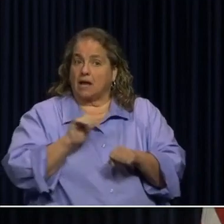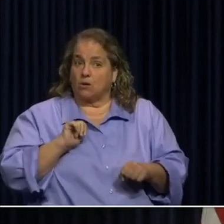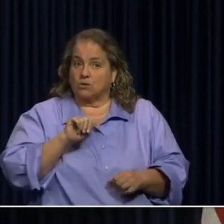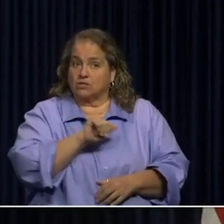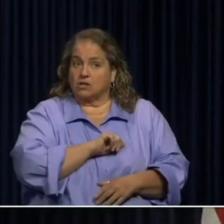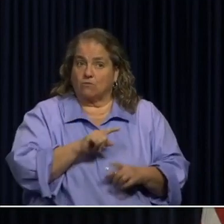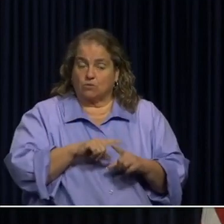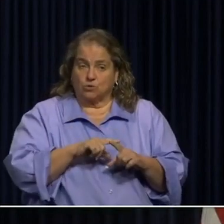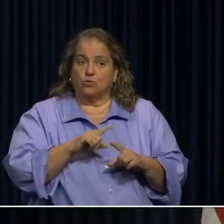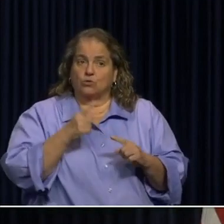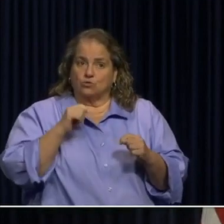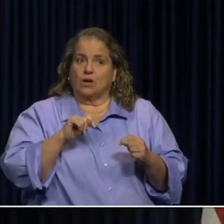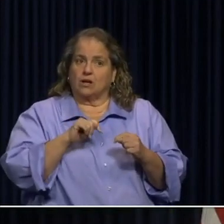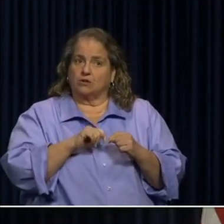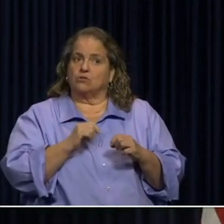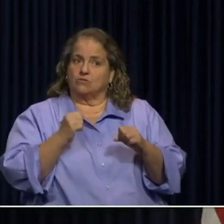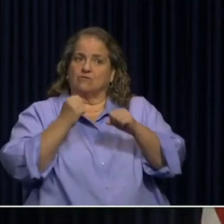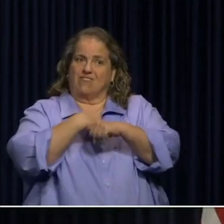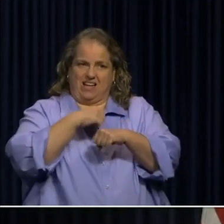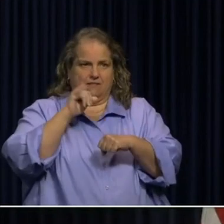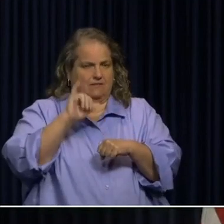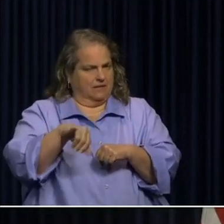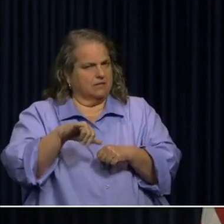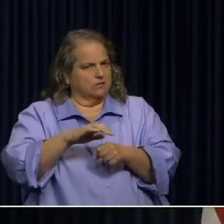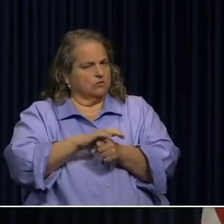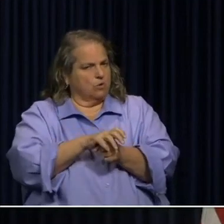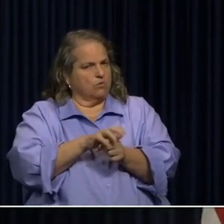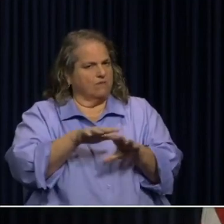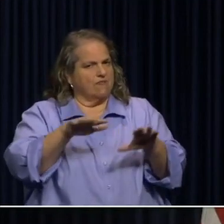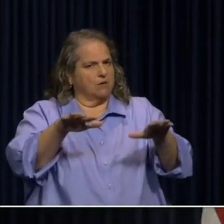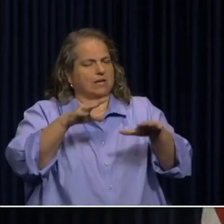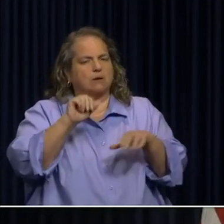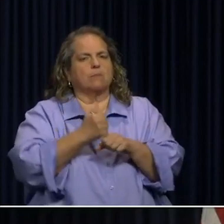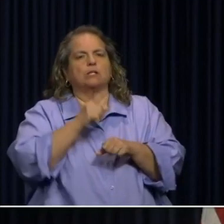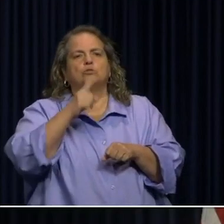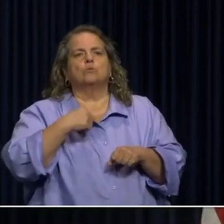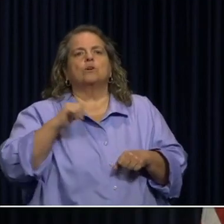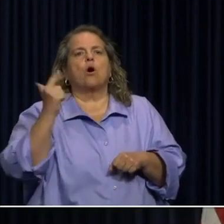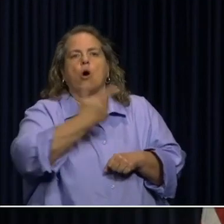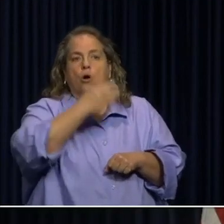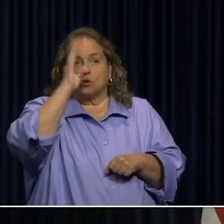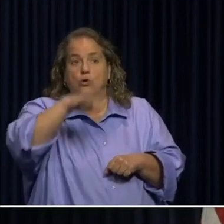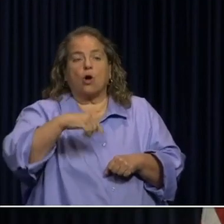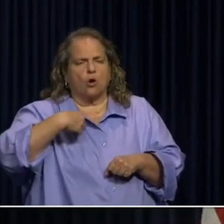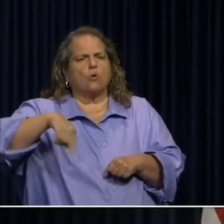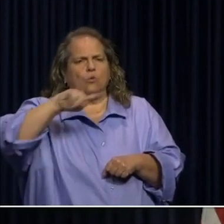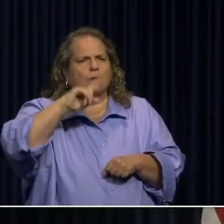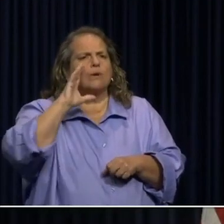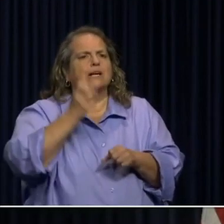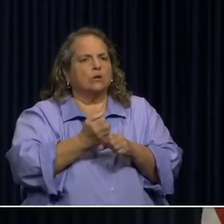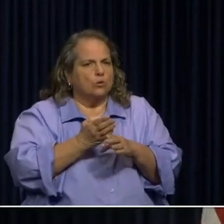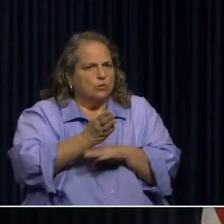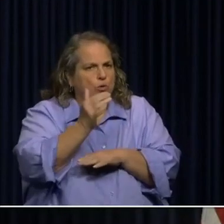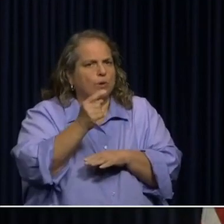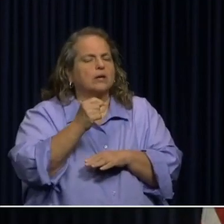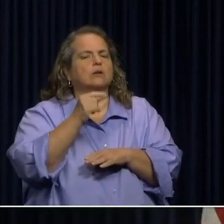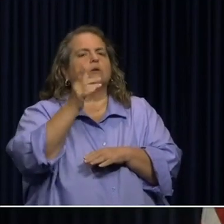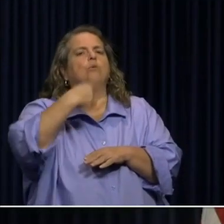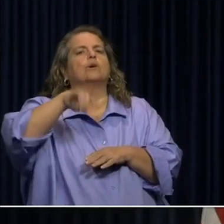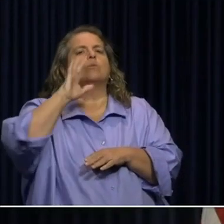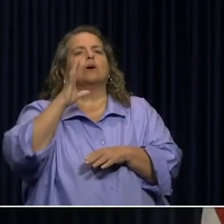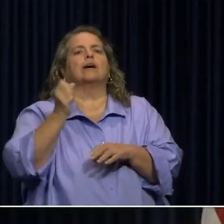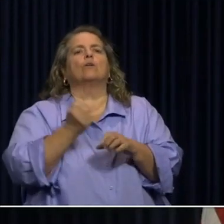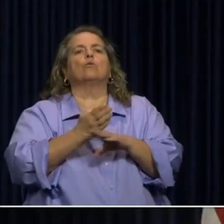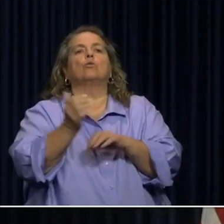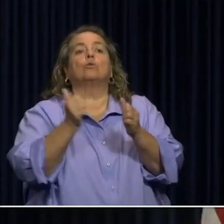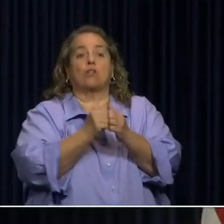fighting this coronavirus and make sure that we all know that we will get through this and we will get through it together. So say